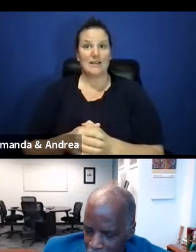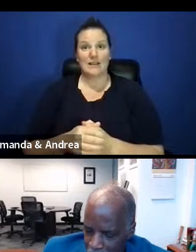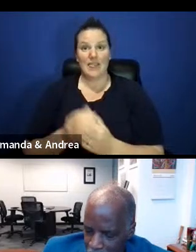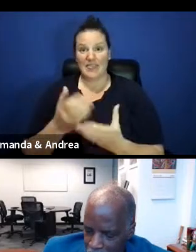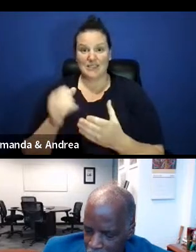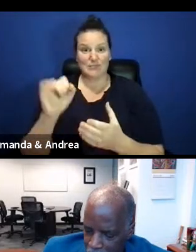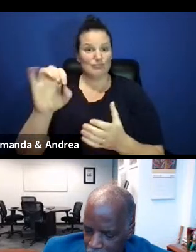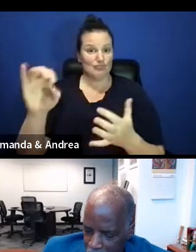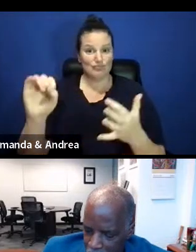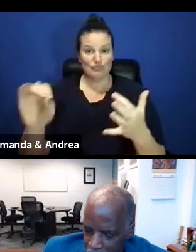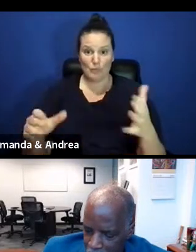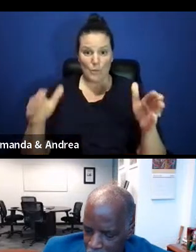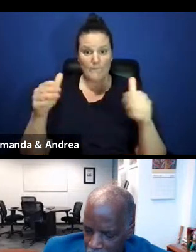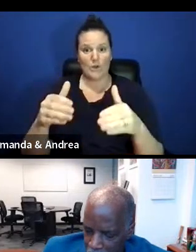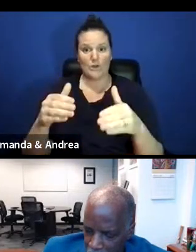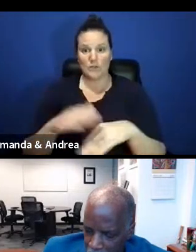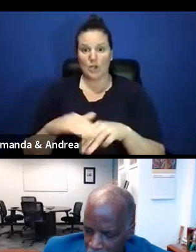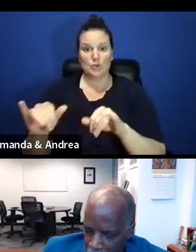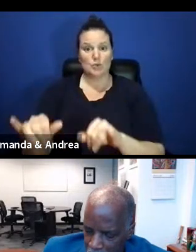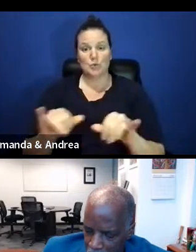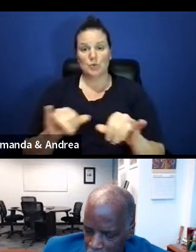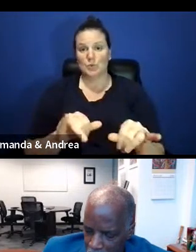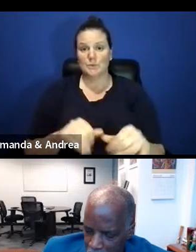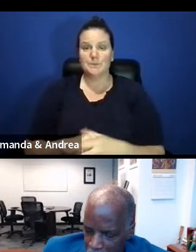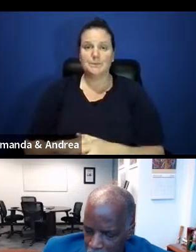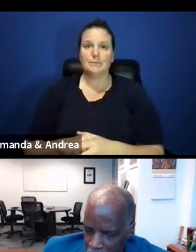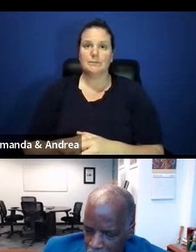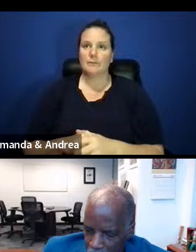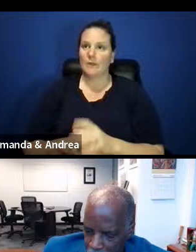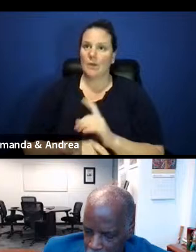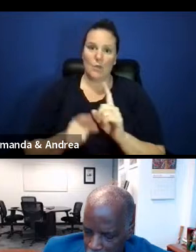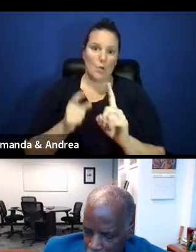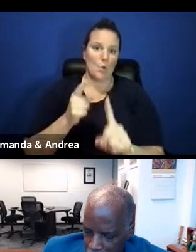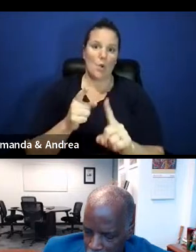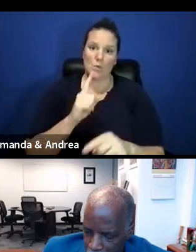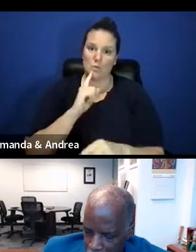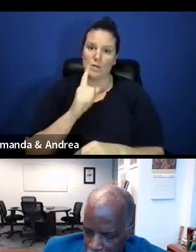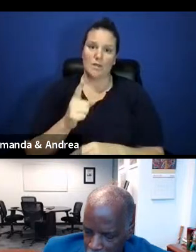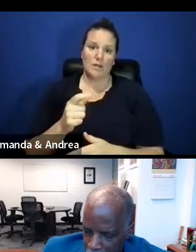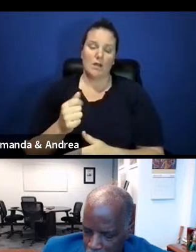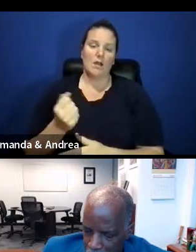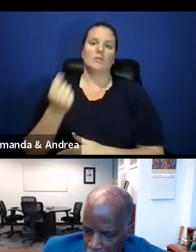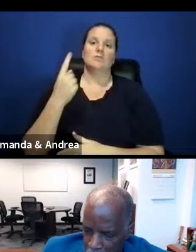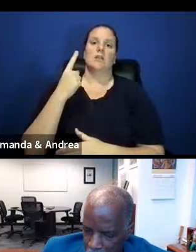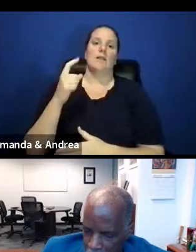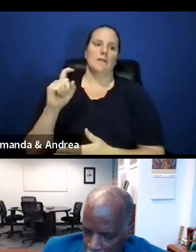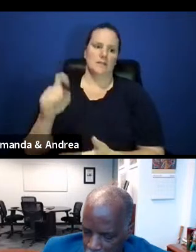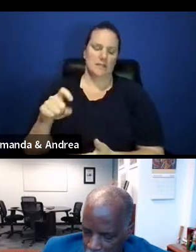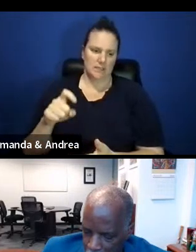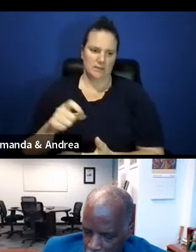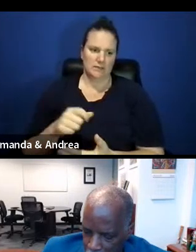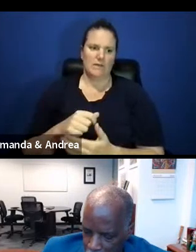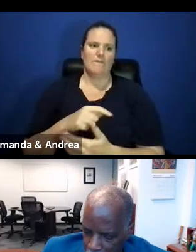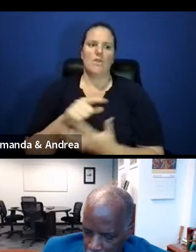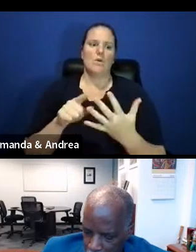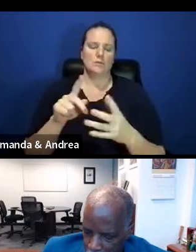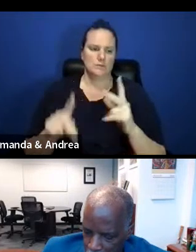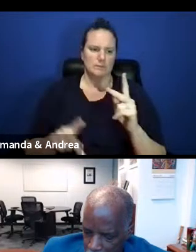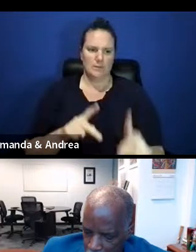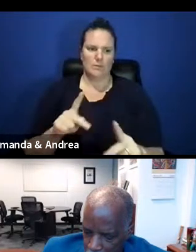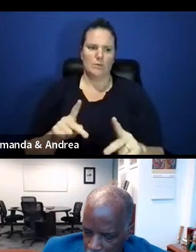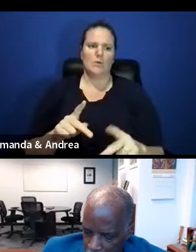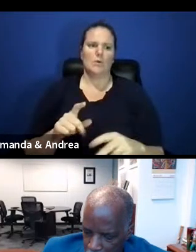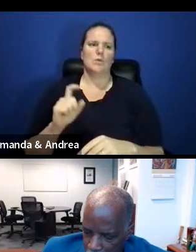out there that we're focused on as well. And the main goal really is to understand the needs of those individuals who